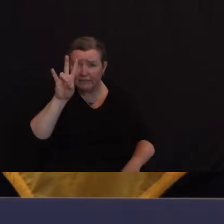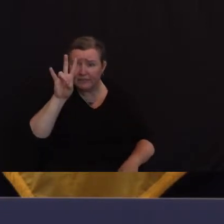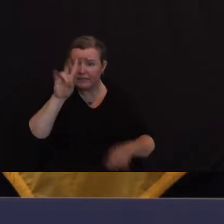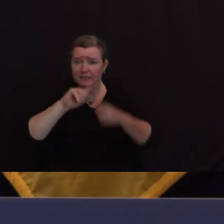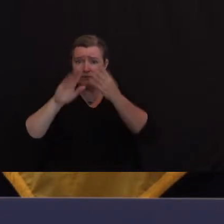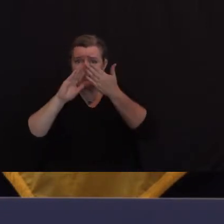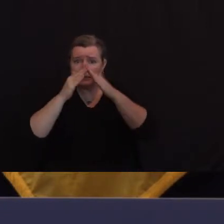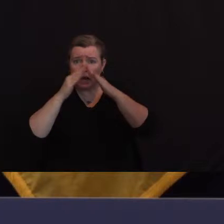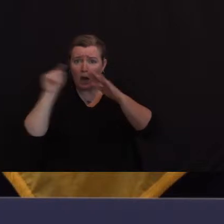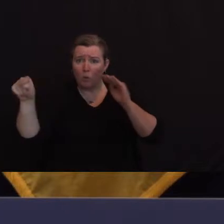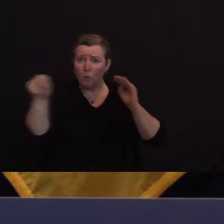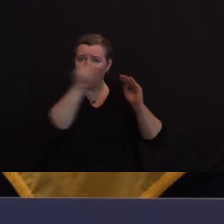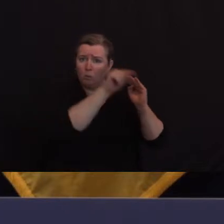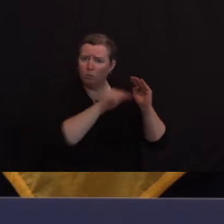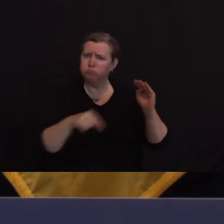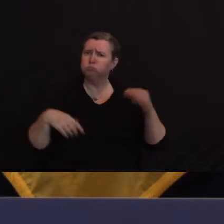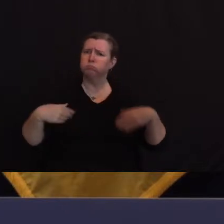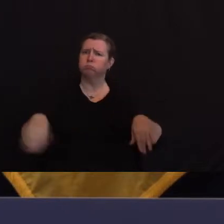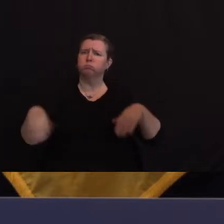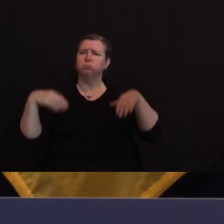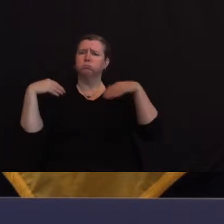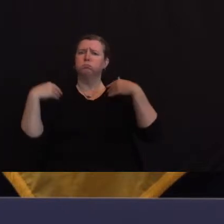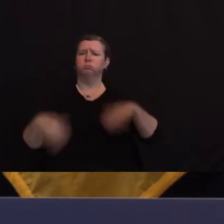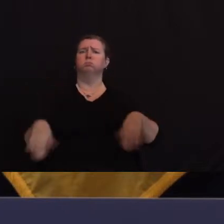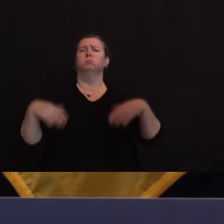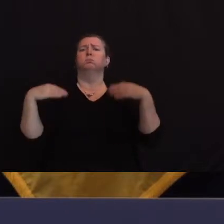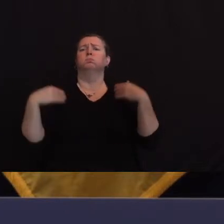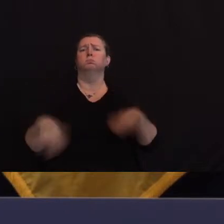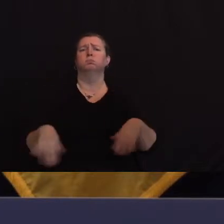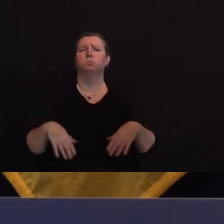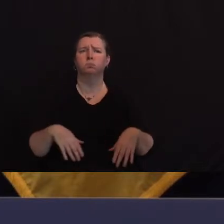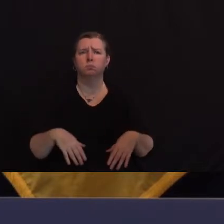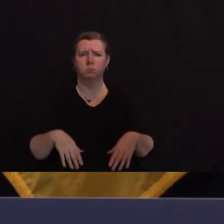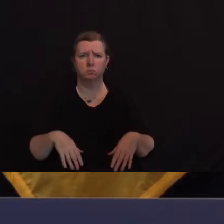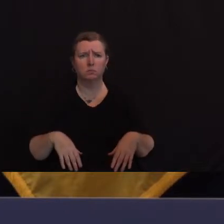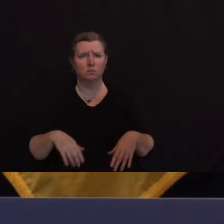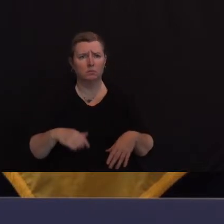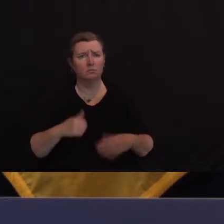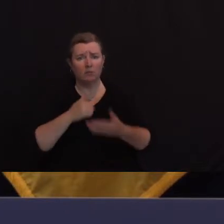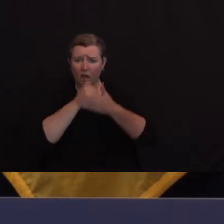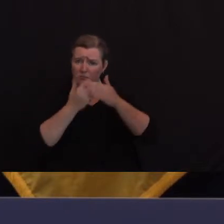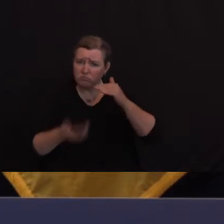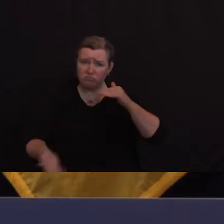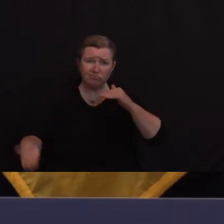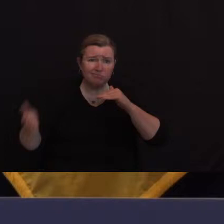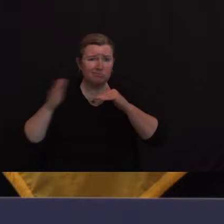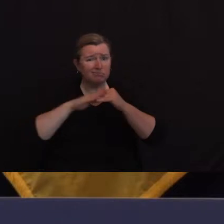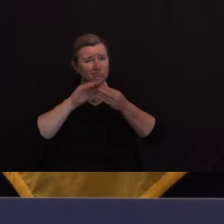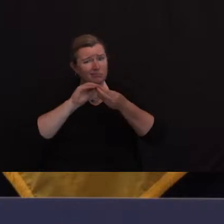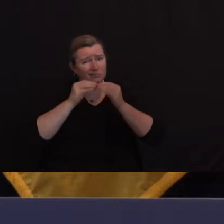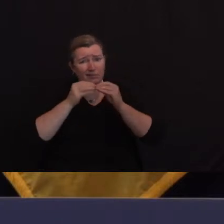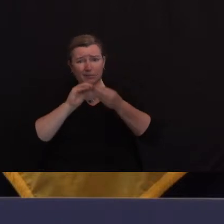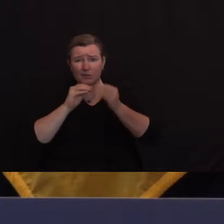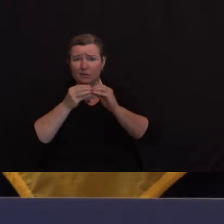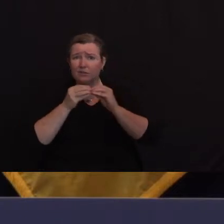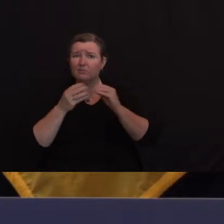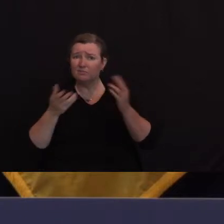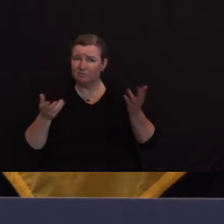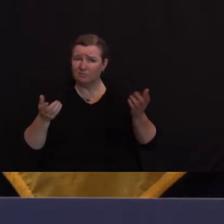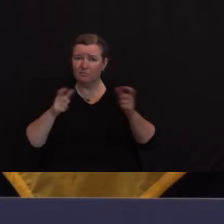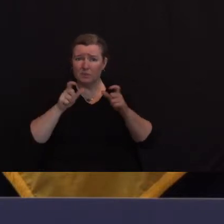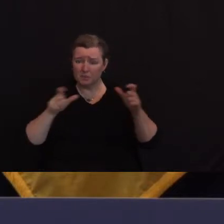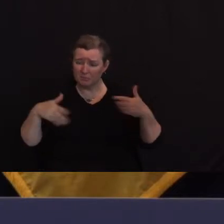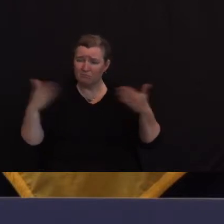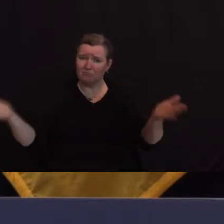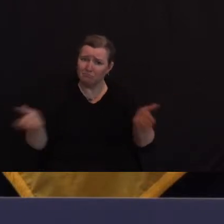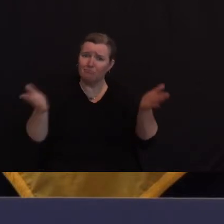percentage of population that is vaccinated since the ambassador program began is pretty